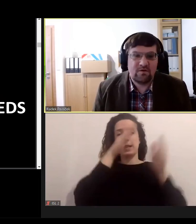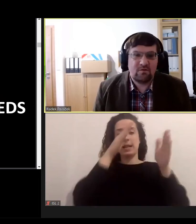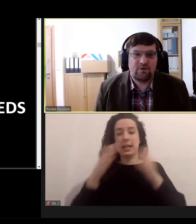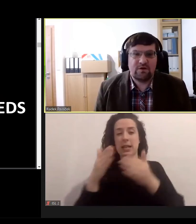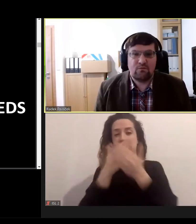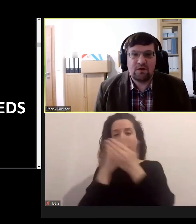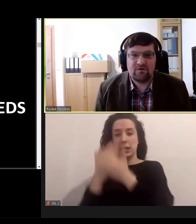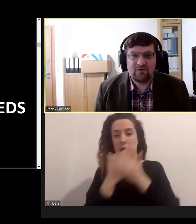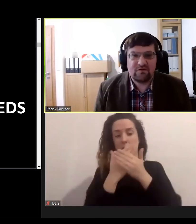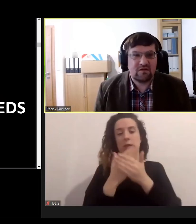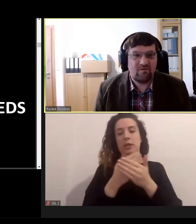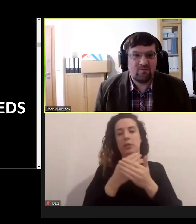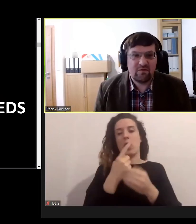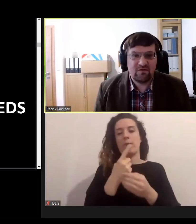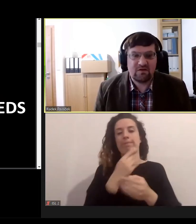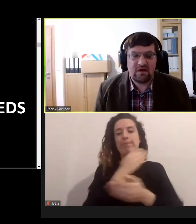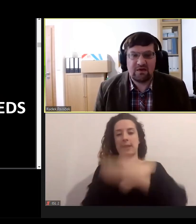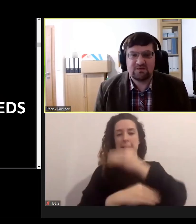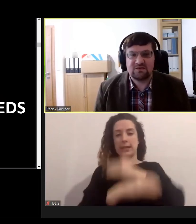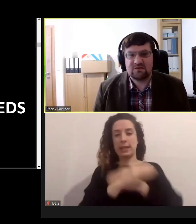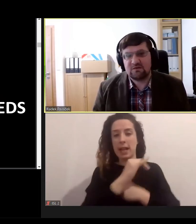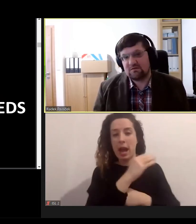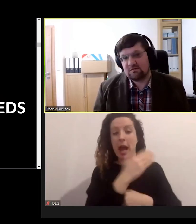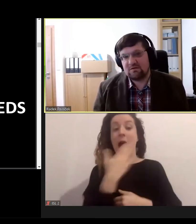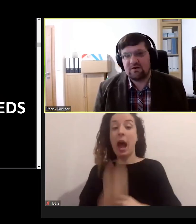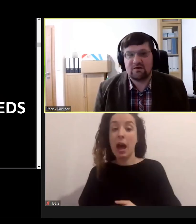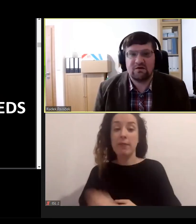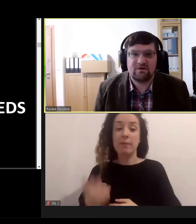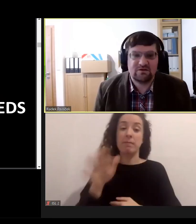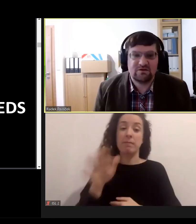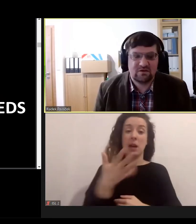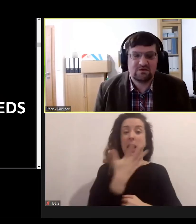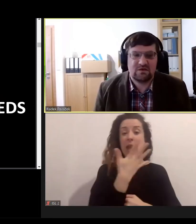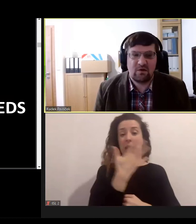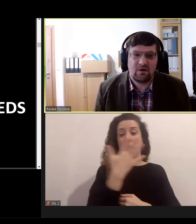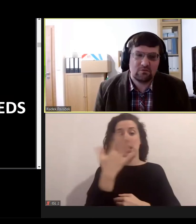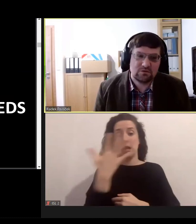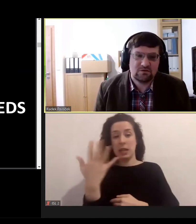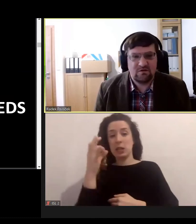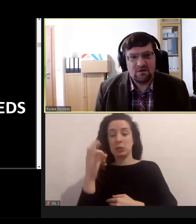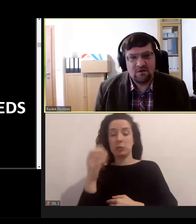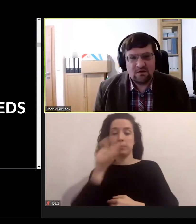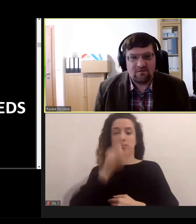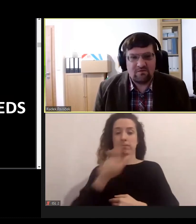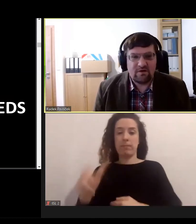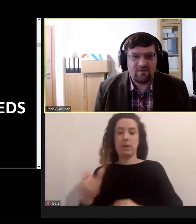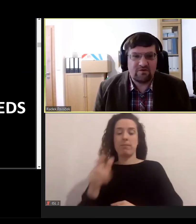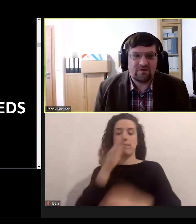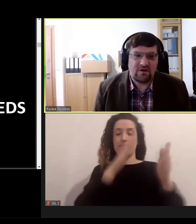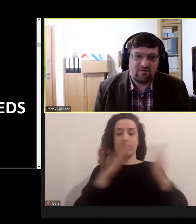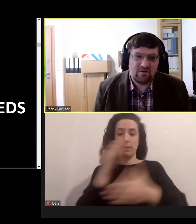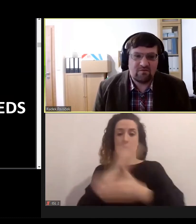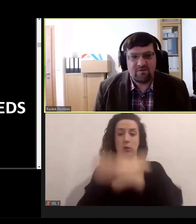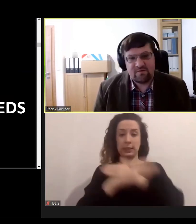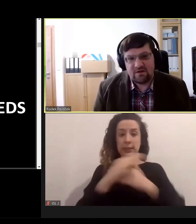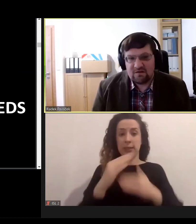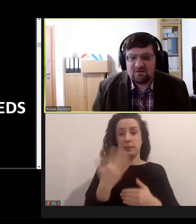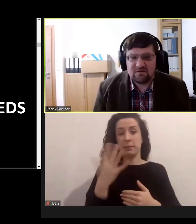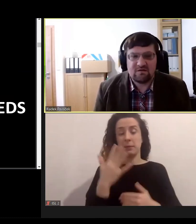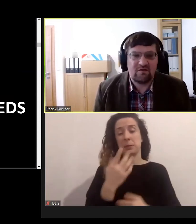I have for this. As in many cases, also at my university, the digital